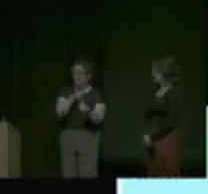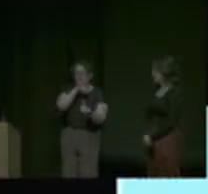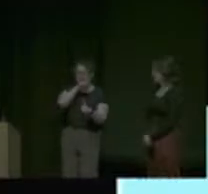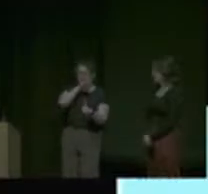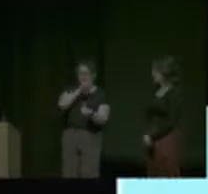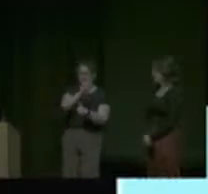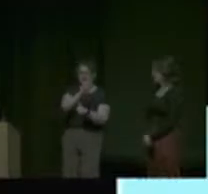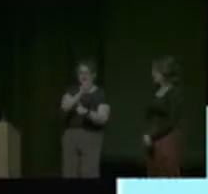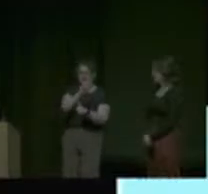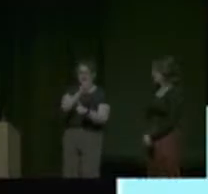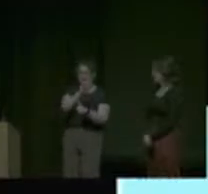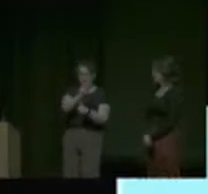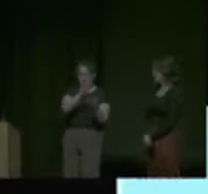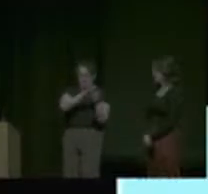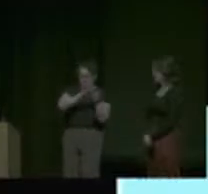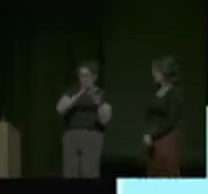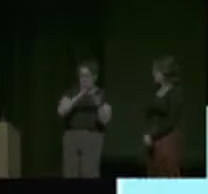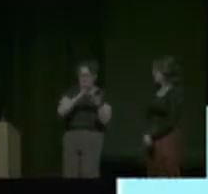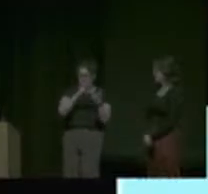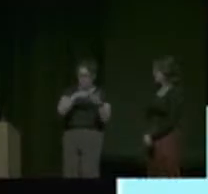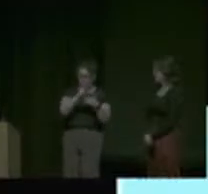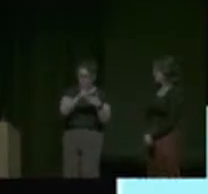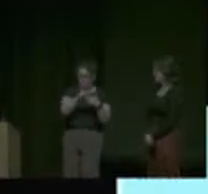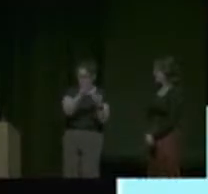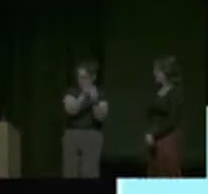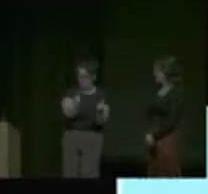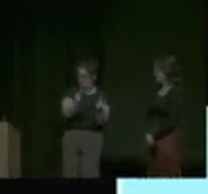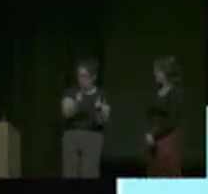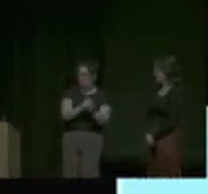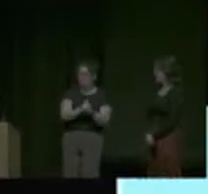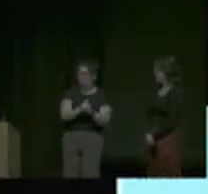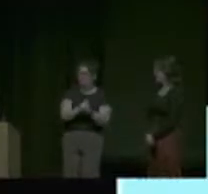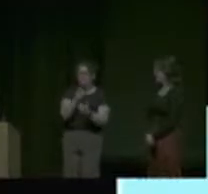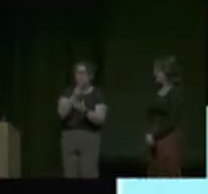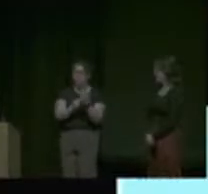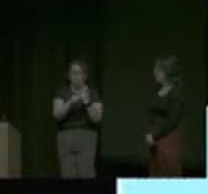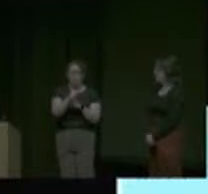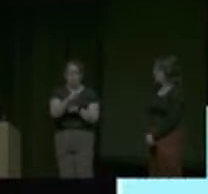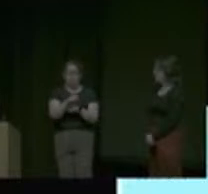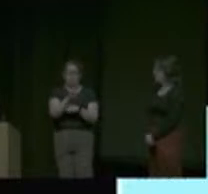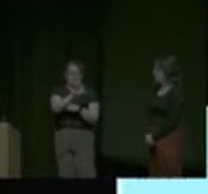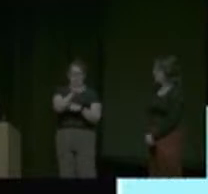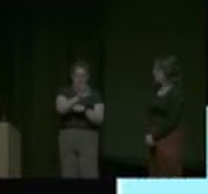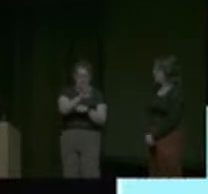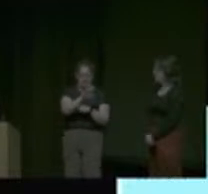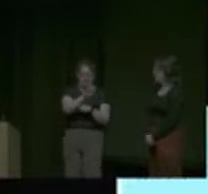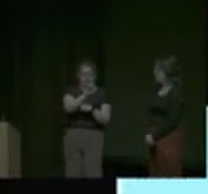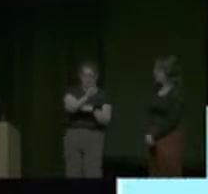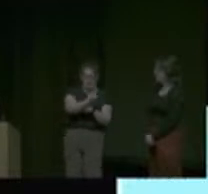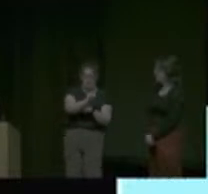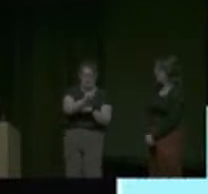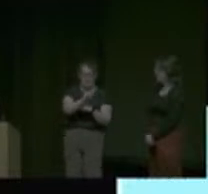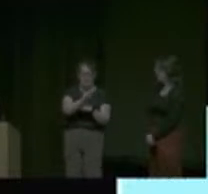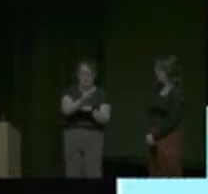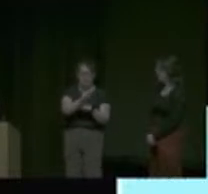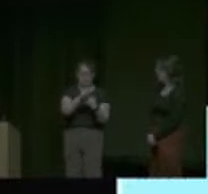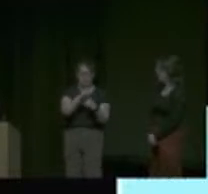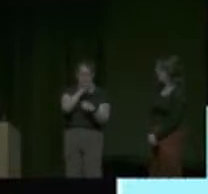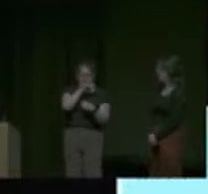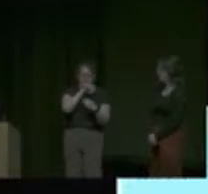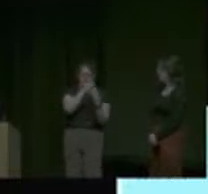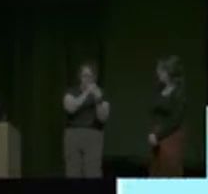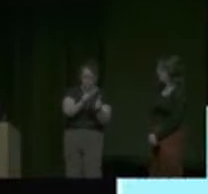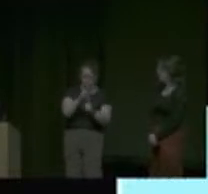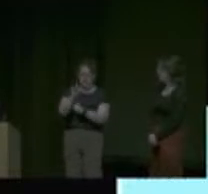And so both the Cuyahoga Gorge Dam sediment remediation project and the dam removal are management actions that